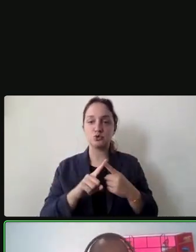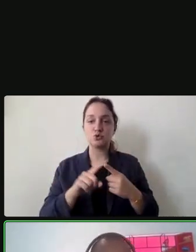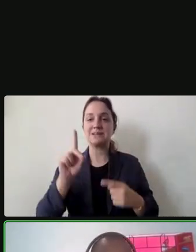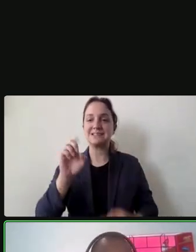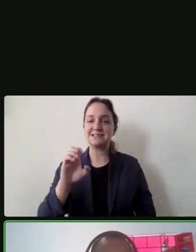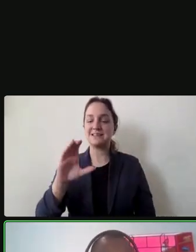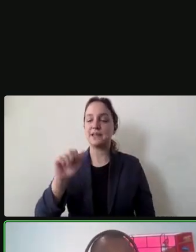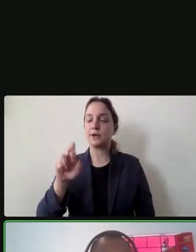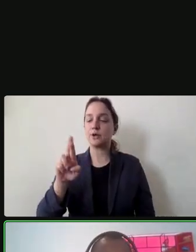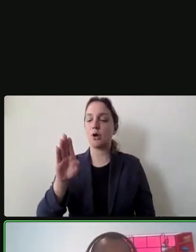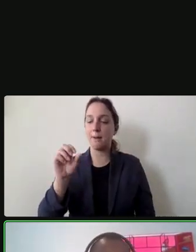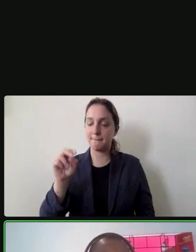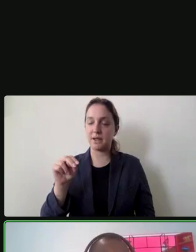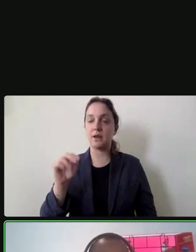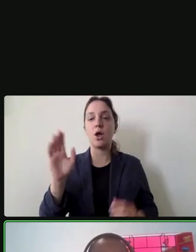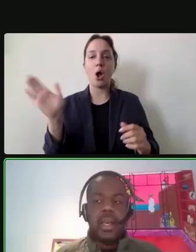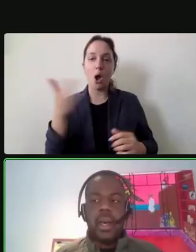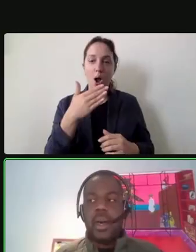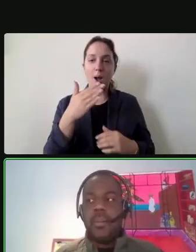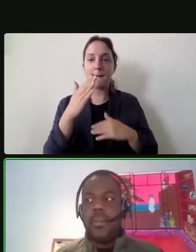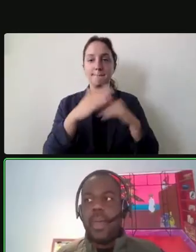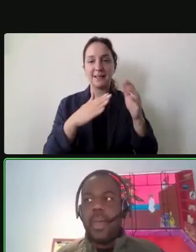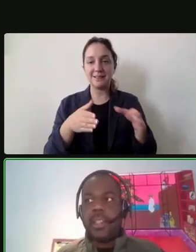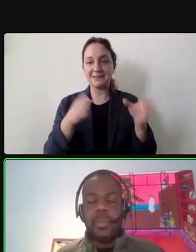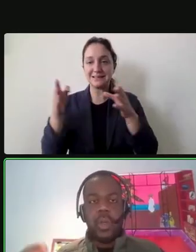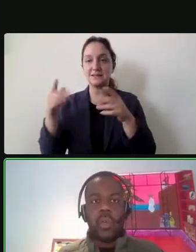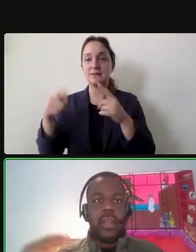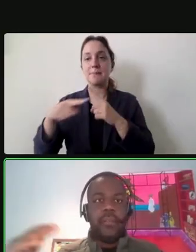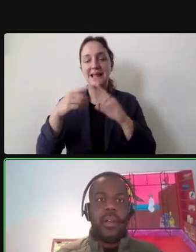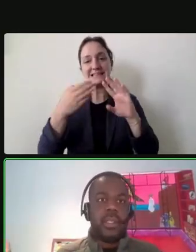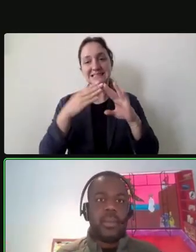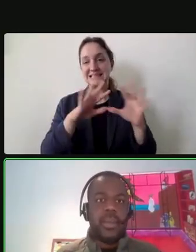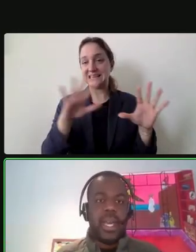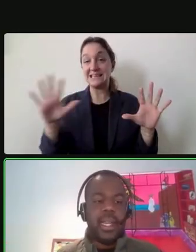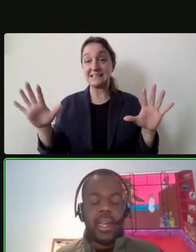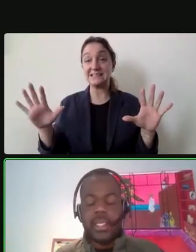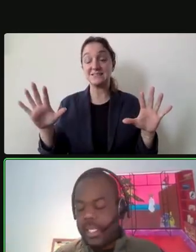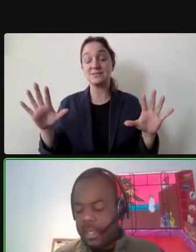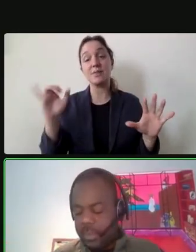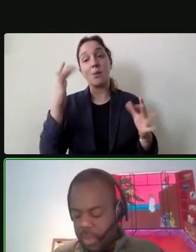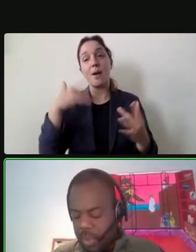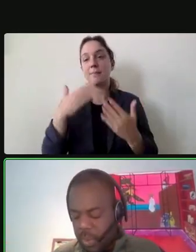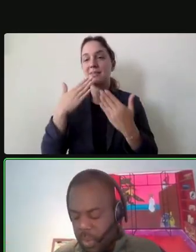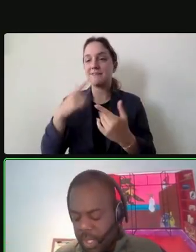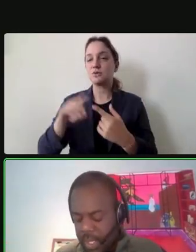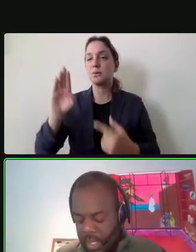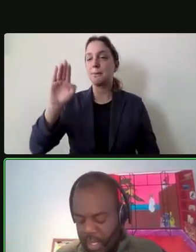and decarbonize whole cities. And so I'm so grateful to the Biden-Harris team